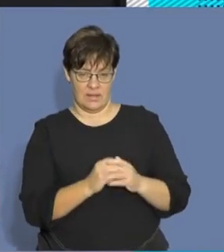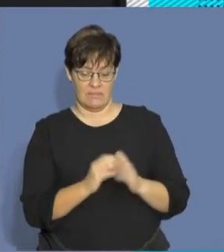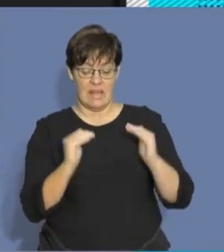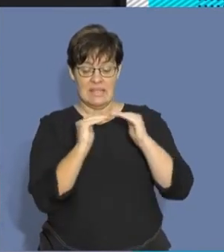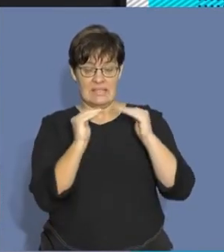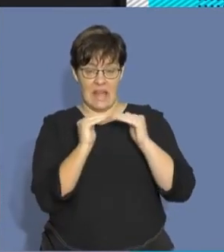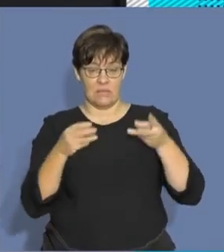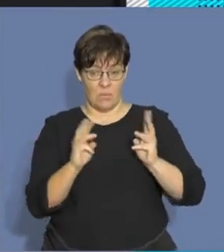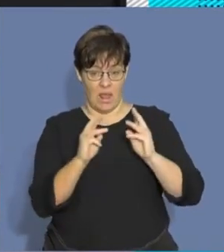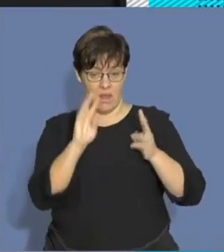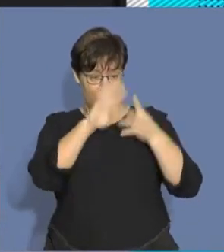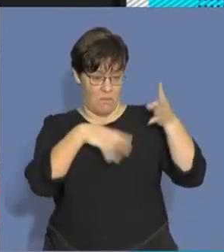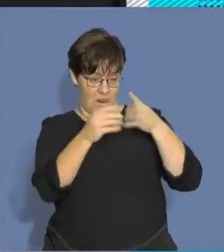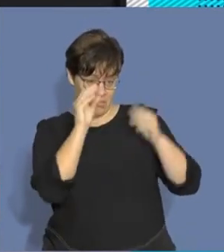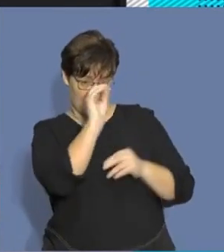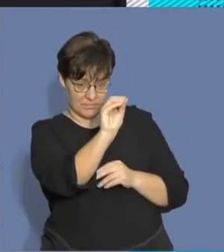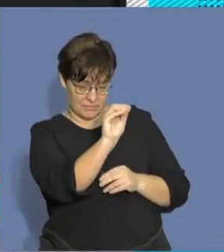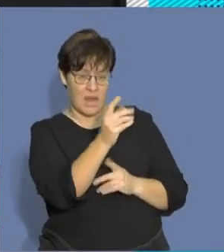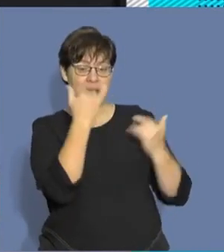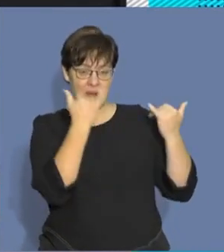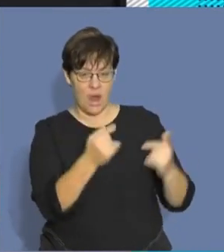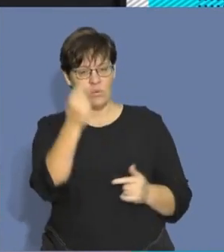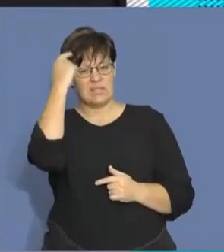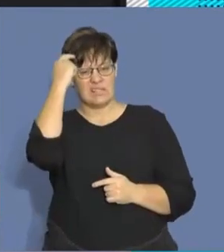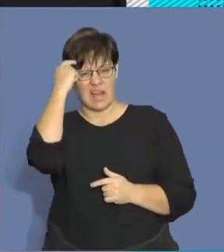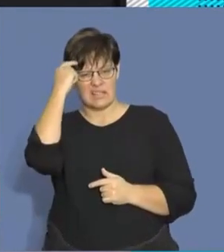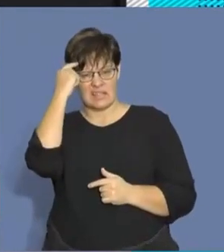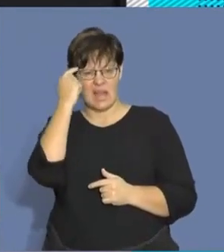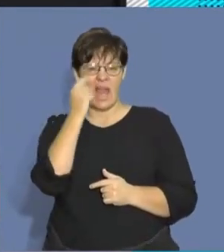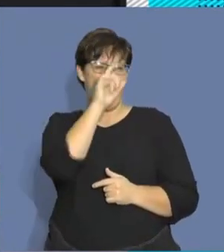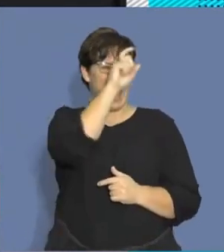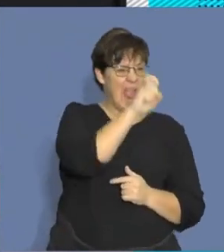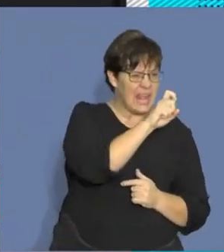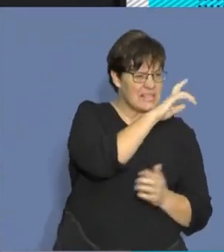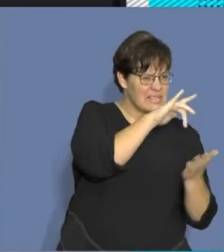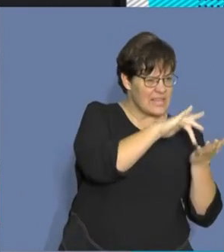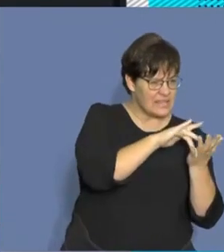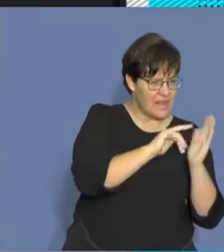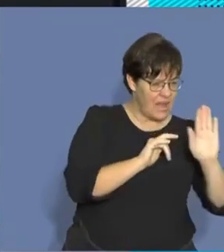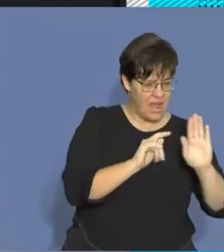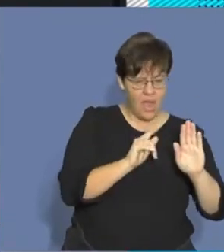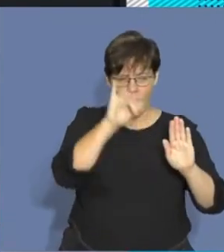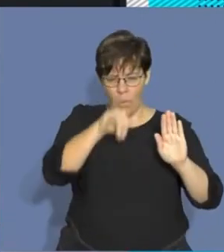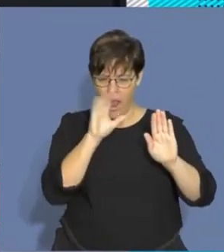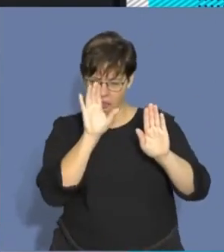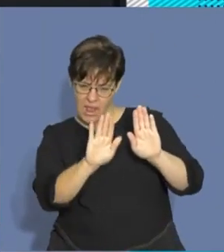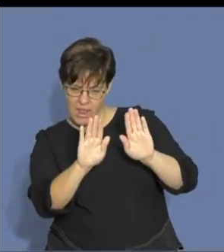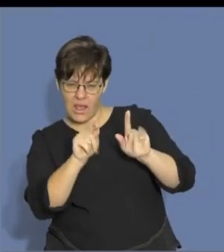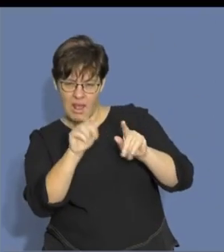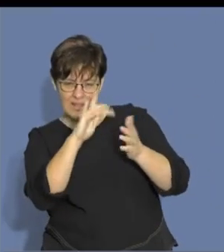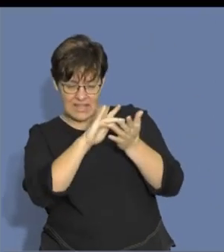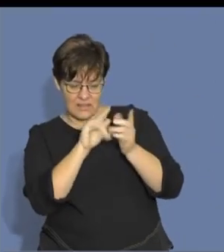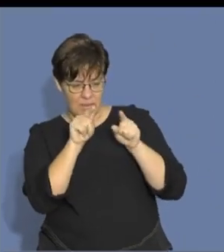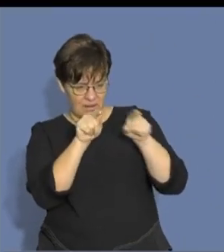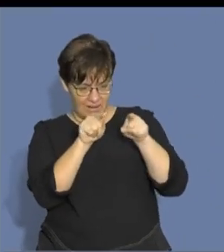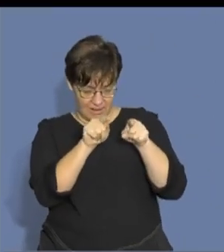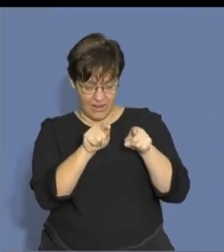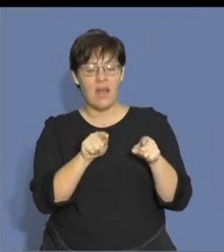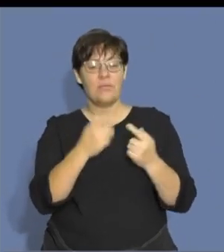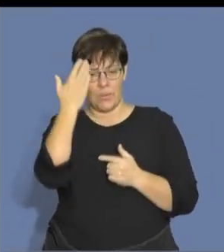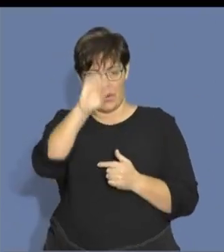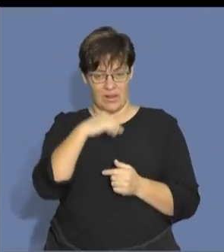standard form, then I can decide what is the x-coordinate of my center, what is the y-coordinate of my center, and what is my radius. So I know